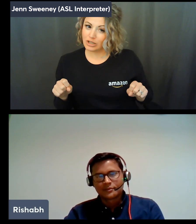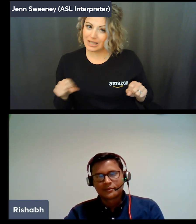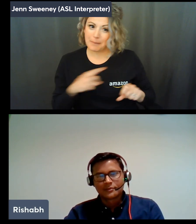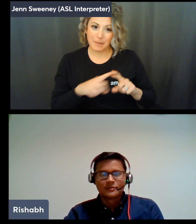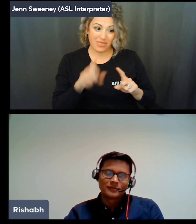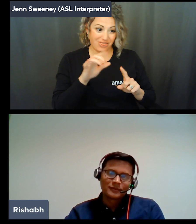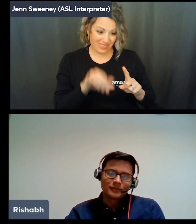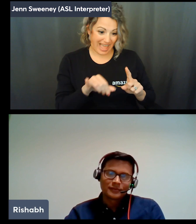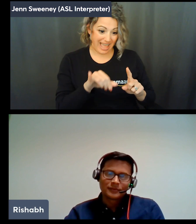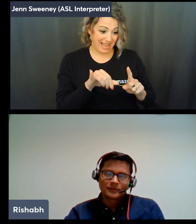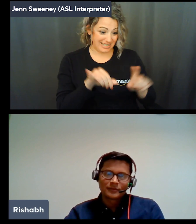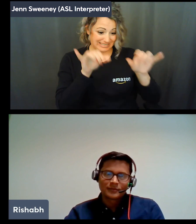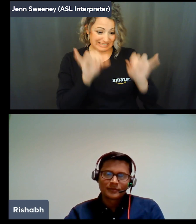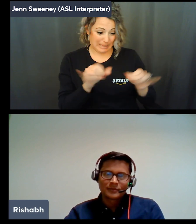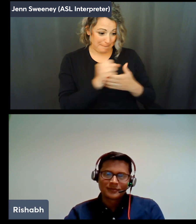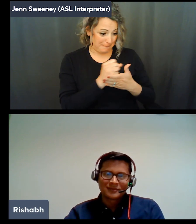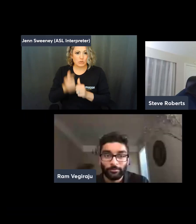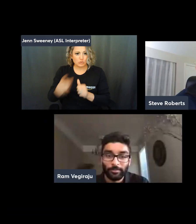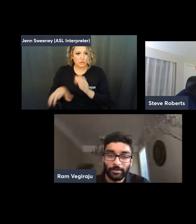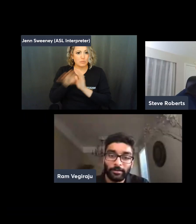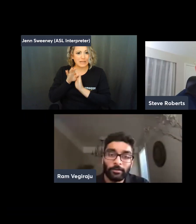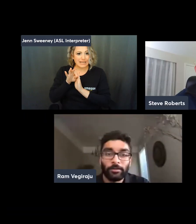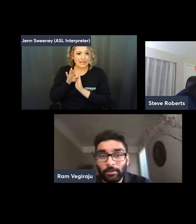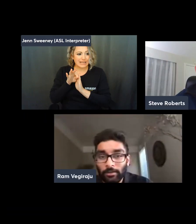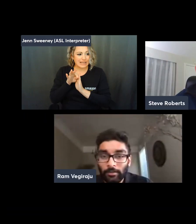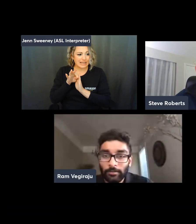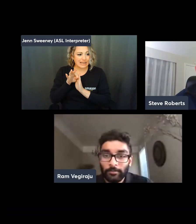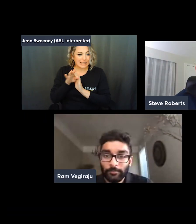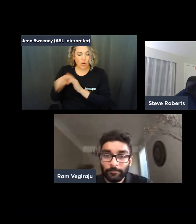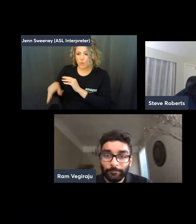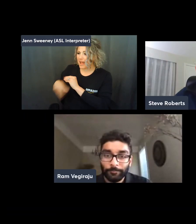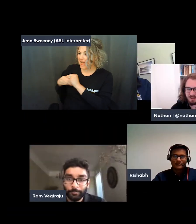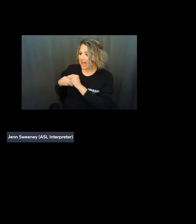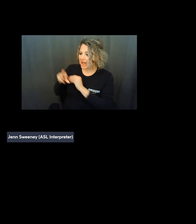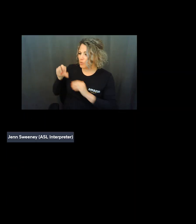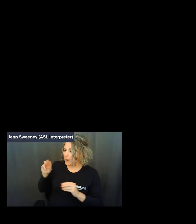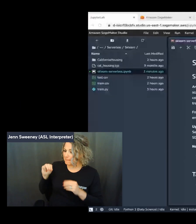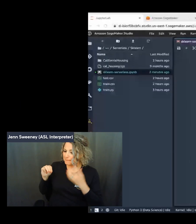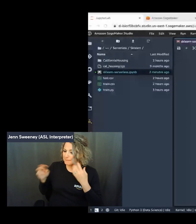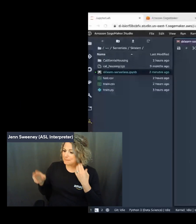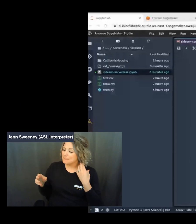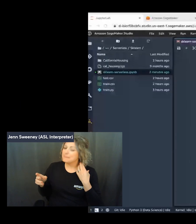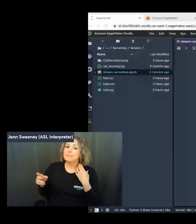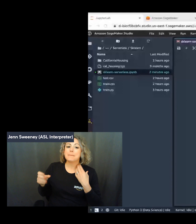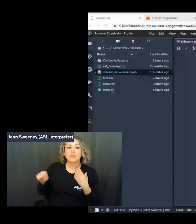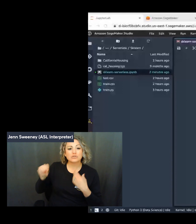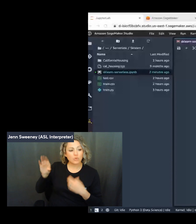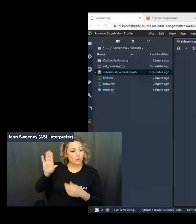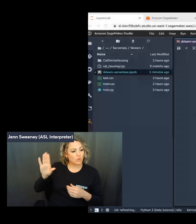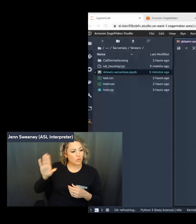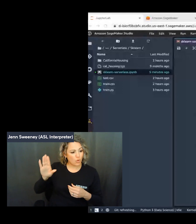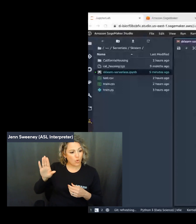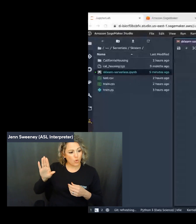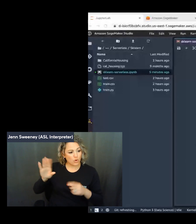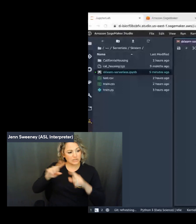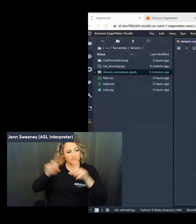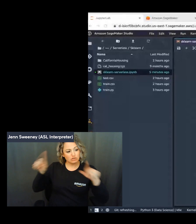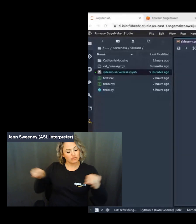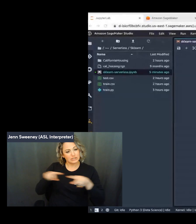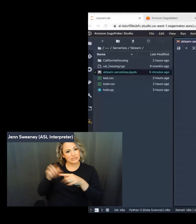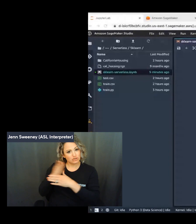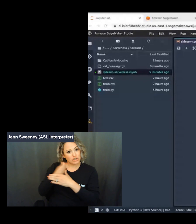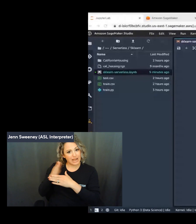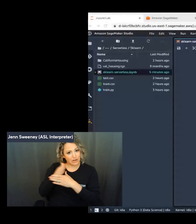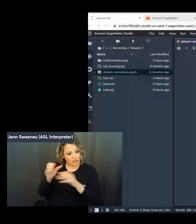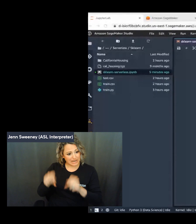me. So I don't know about you, but I'm kind of excited to see it. There. ROM to stream, and let's bring up your screen share. Make sure we can